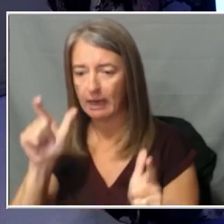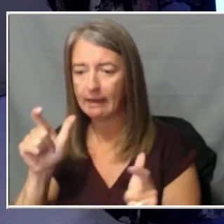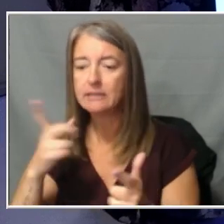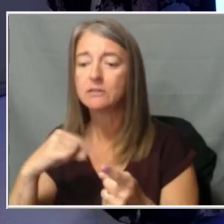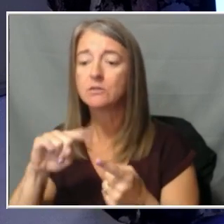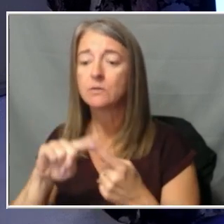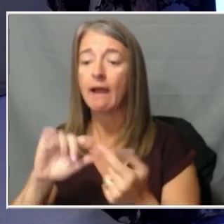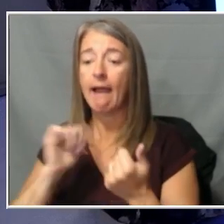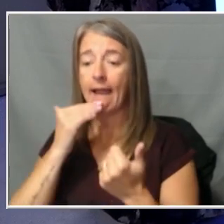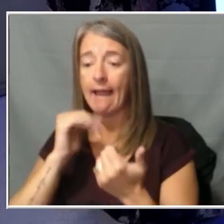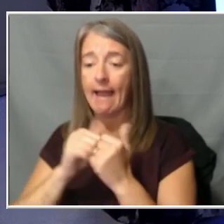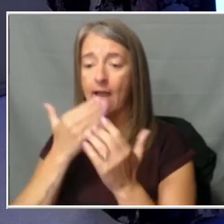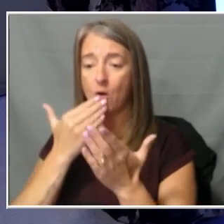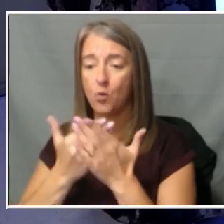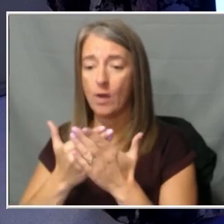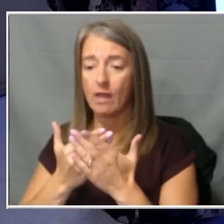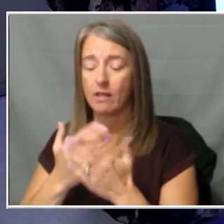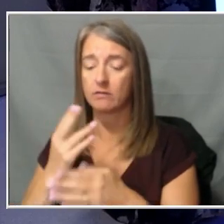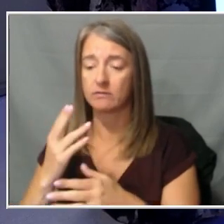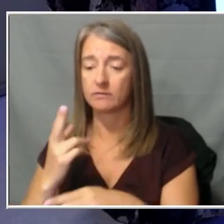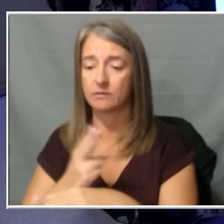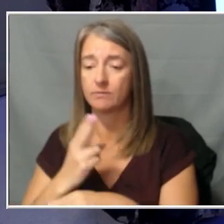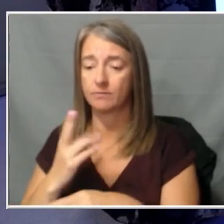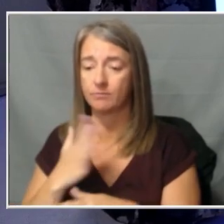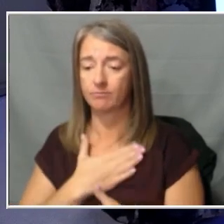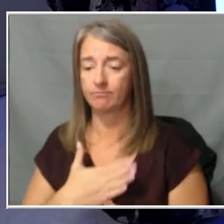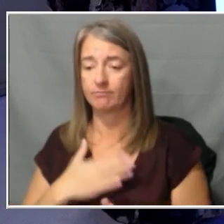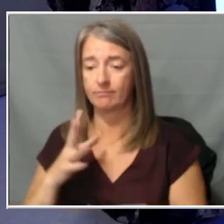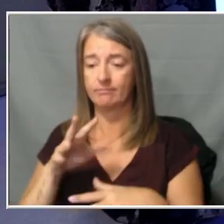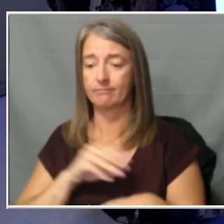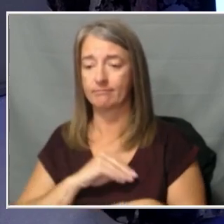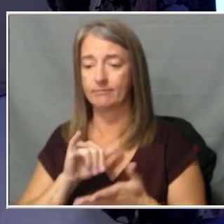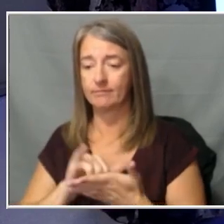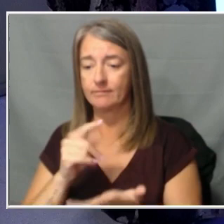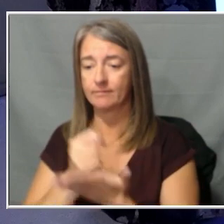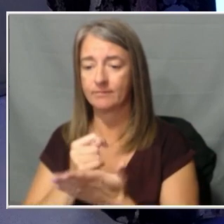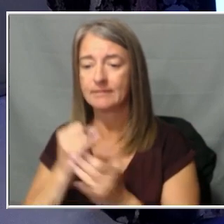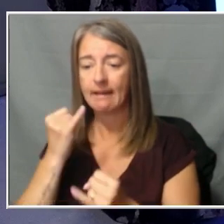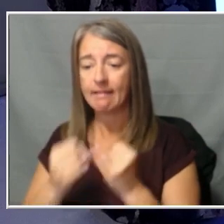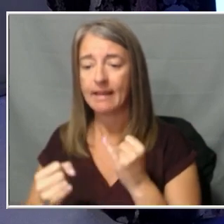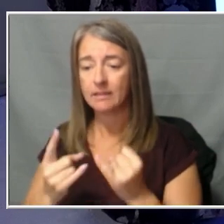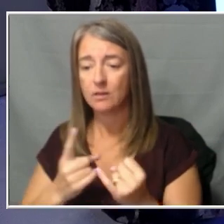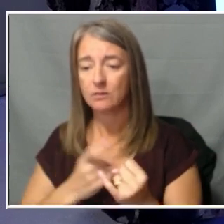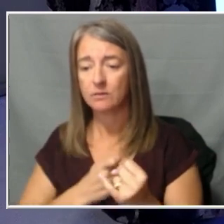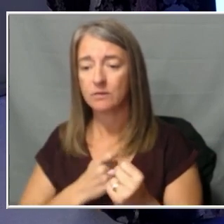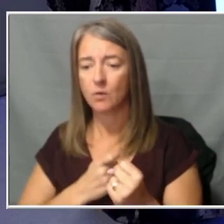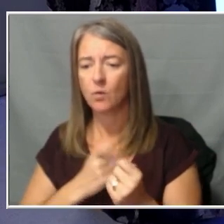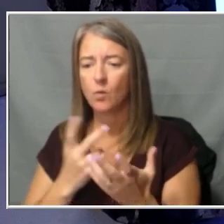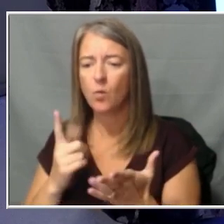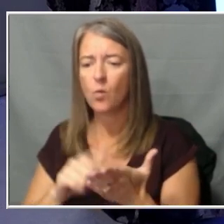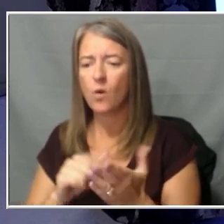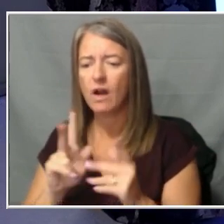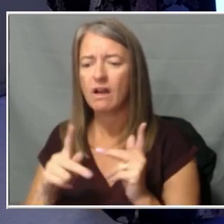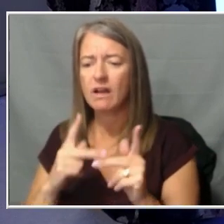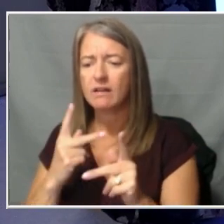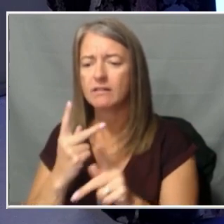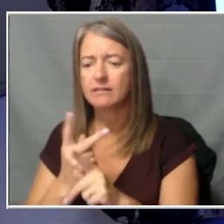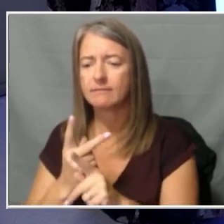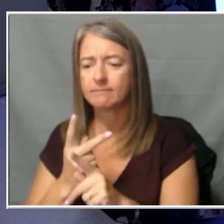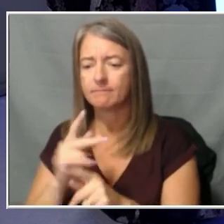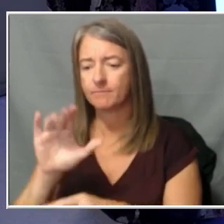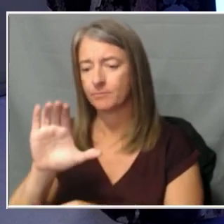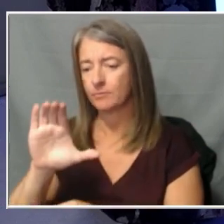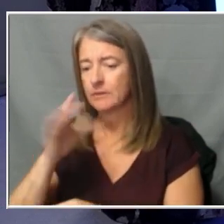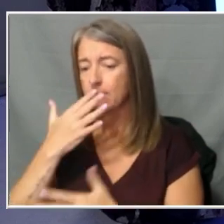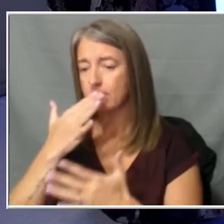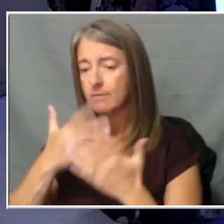how well I was doing on the treatment. Dr. Abhyankar, just last question. Do we know what causes these types of blood cancers, hers